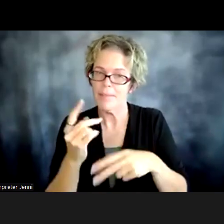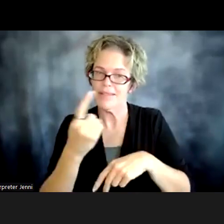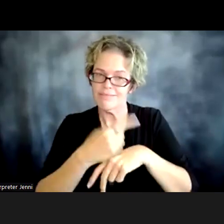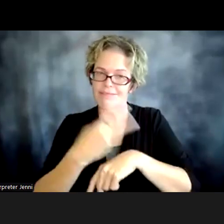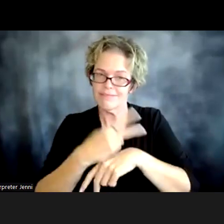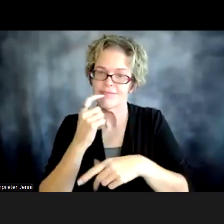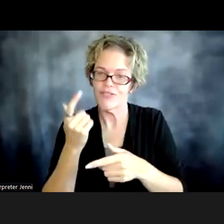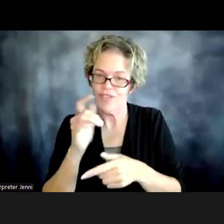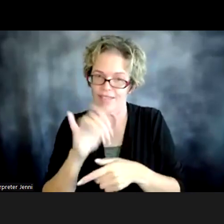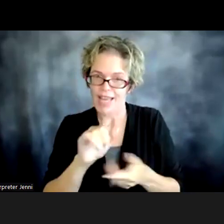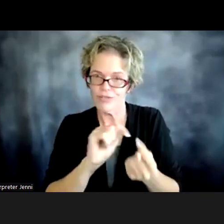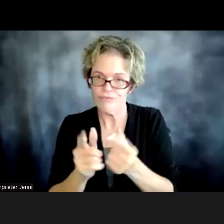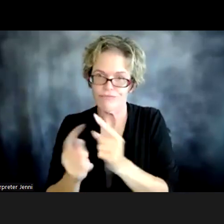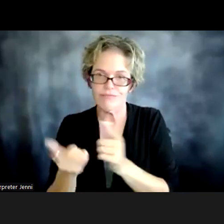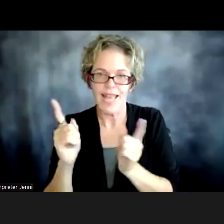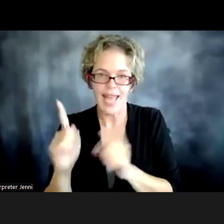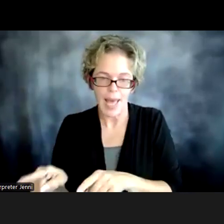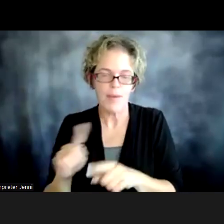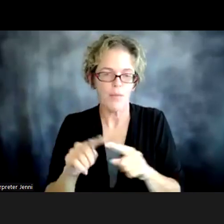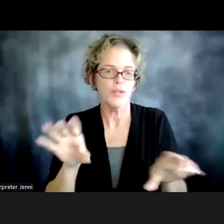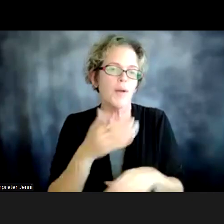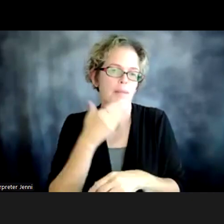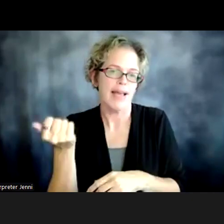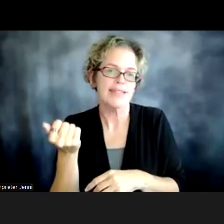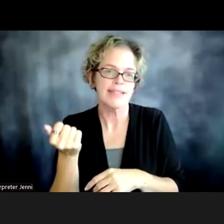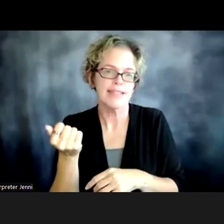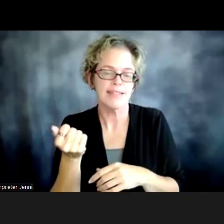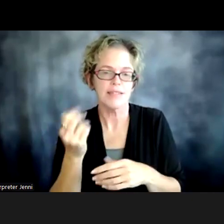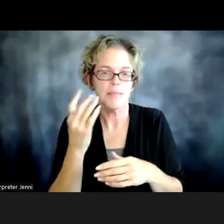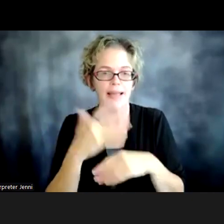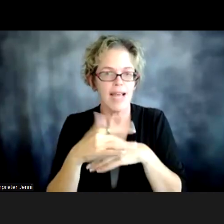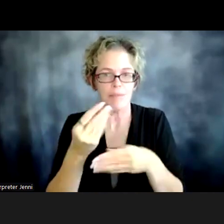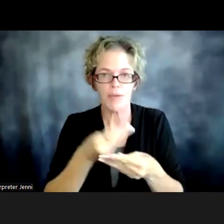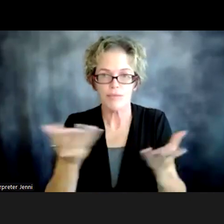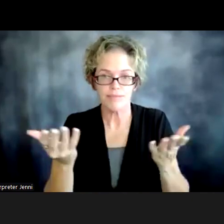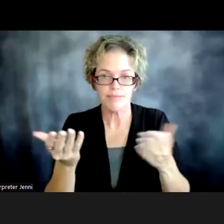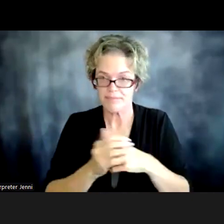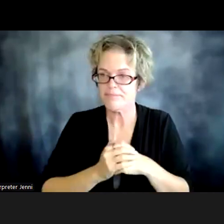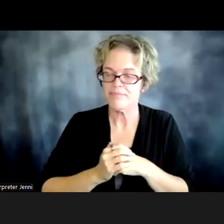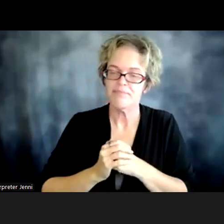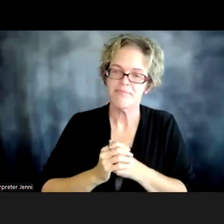happen, but we'll do our best to get that available to you.